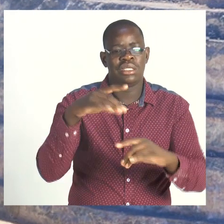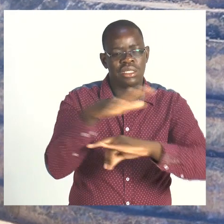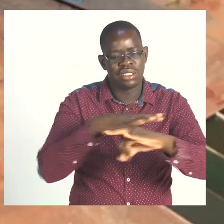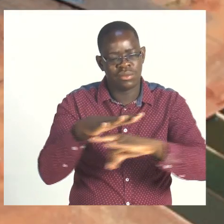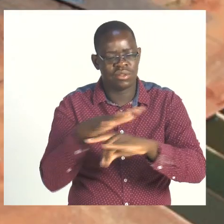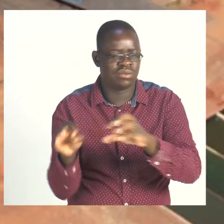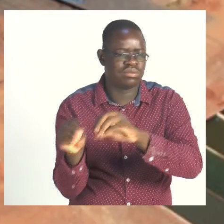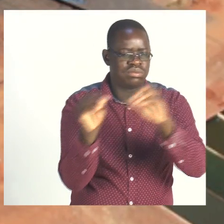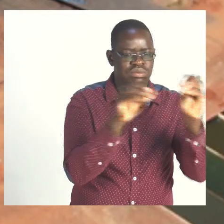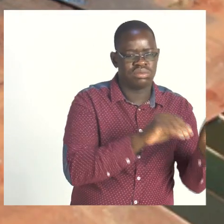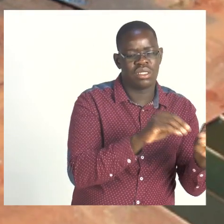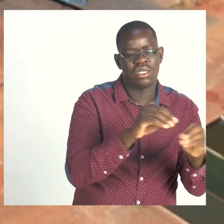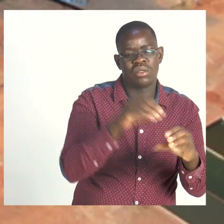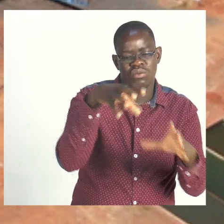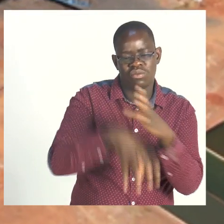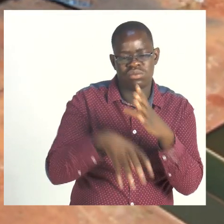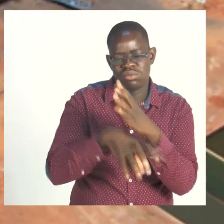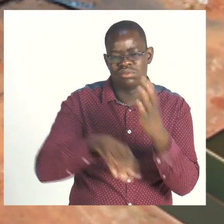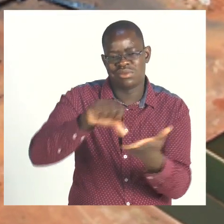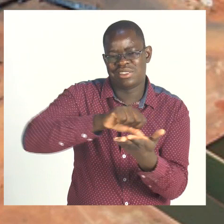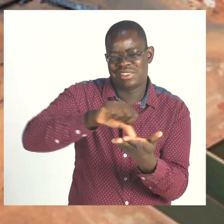habitats, and pollute underground water.